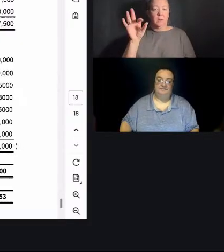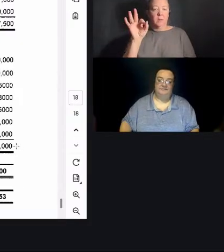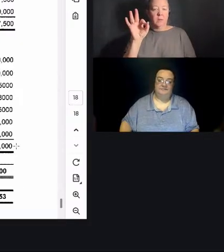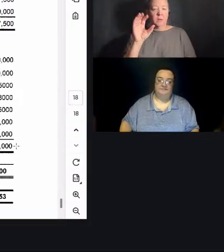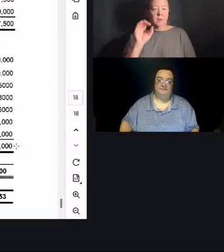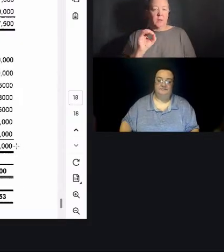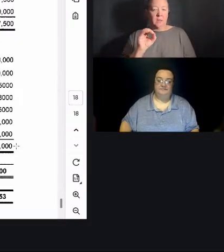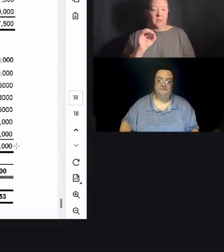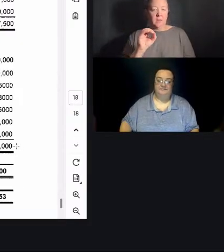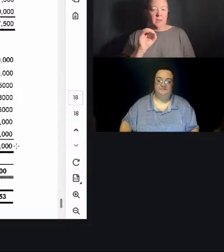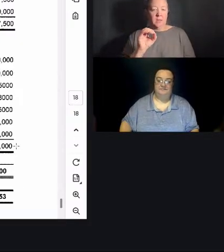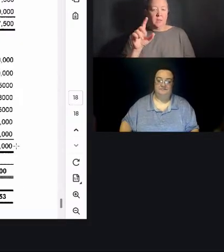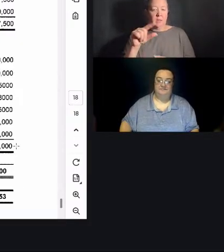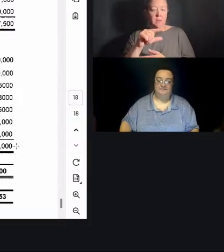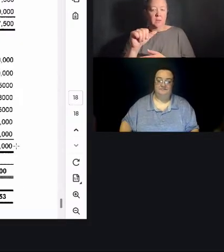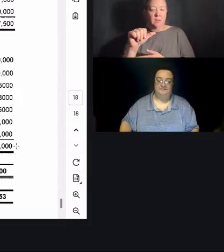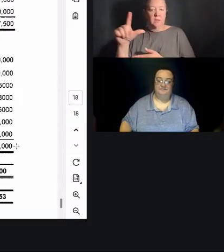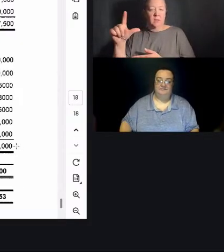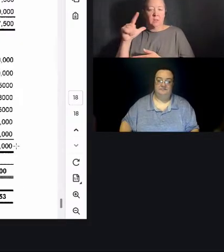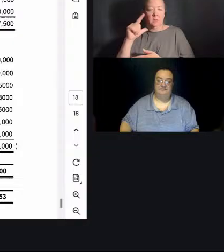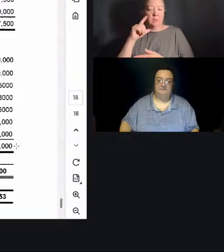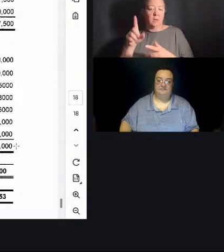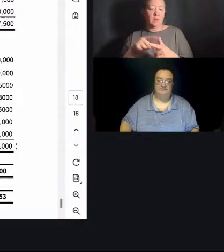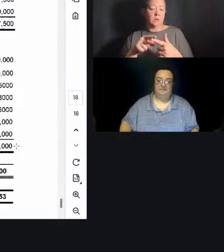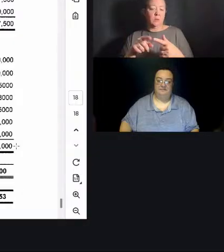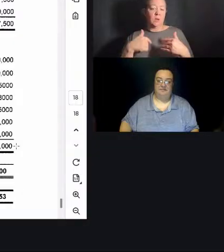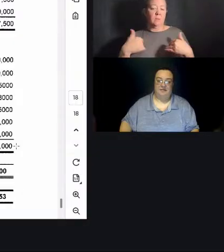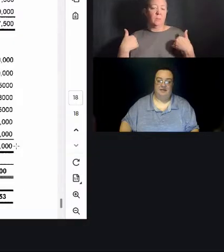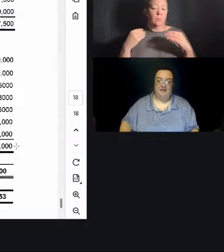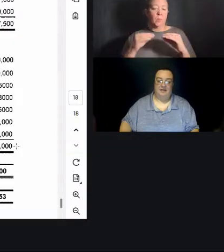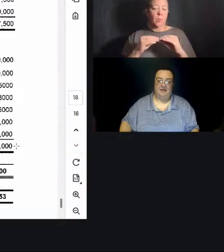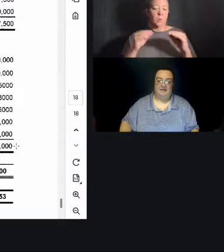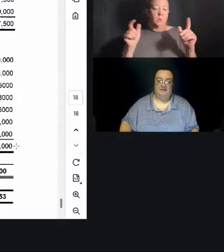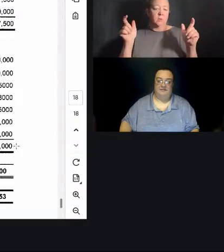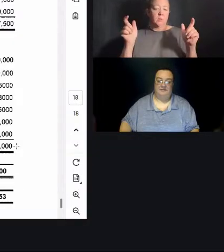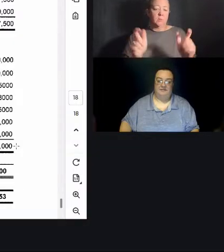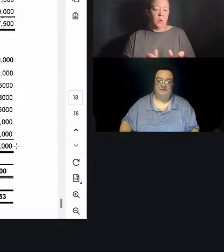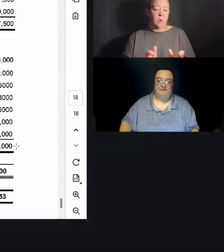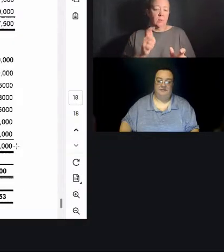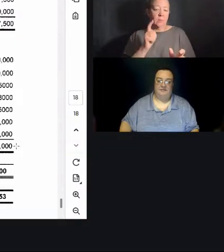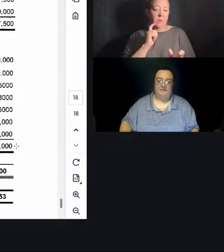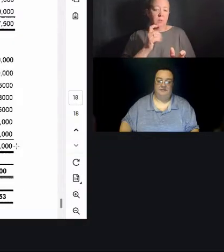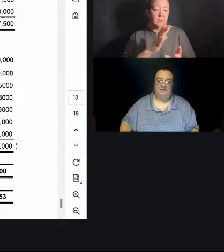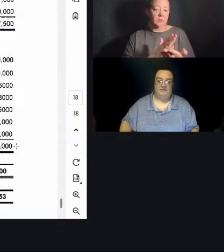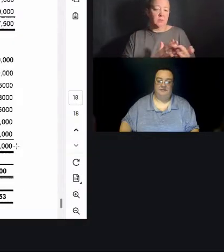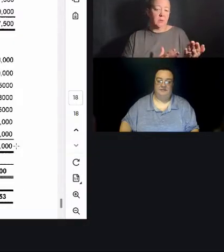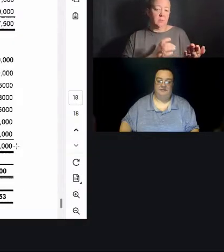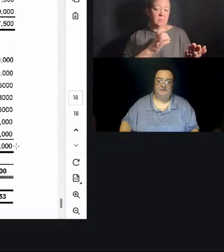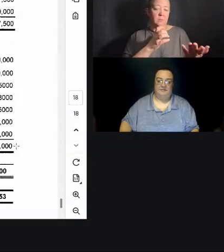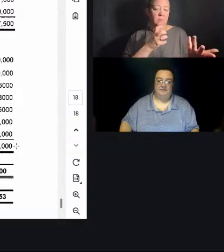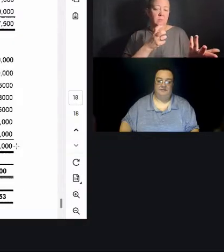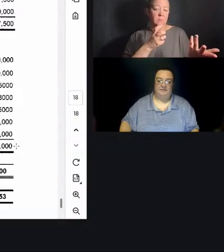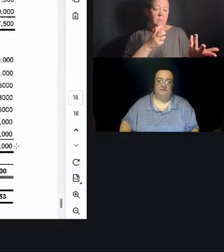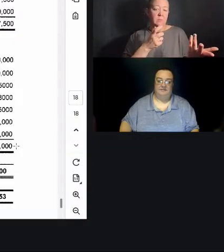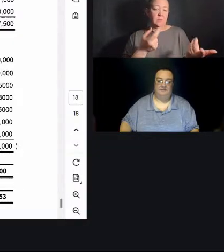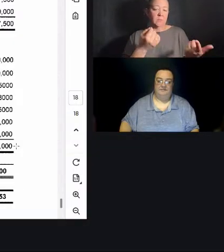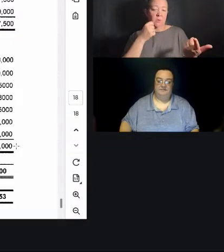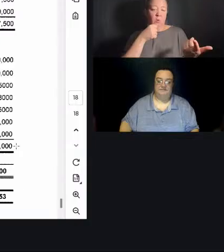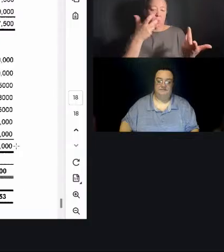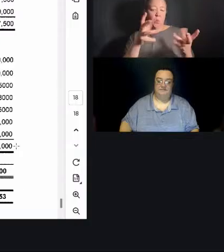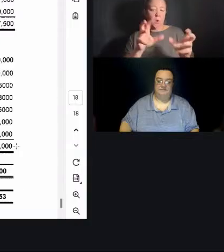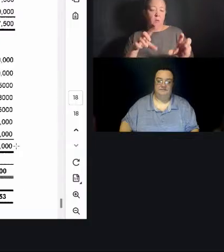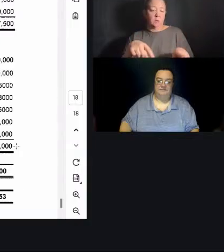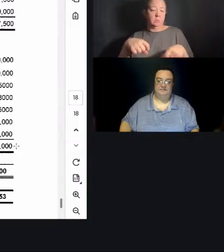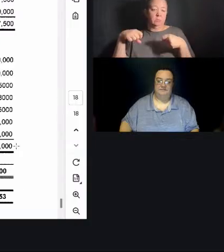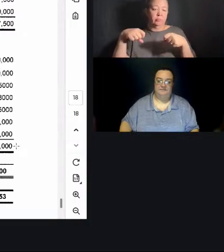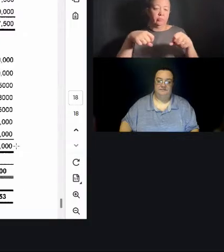folks. And you also get smaller ones, because some folks don't want to manage wheeling it out. But then you push it up, and